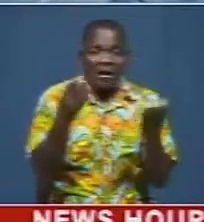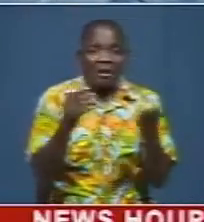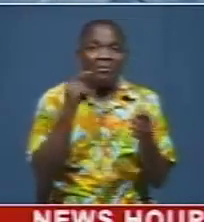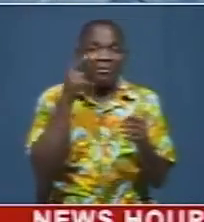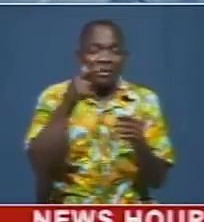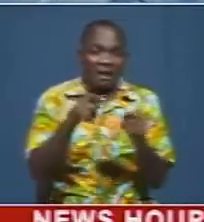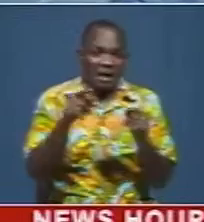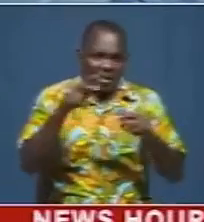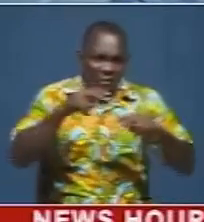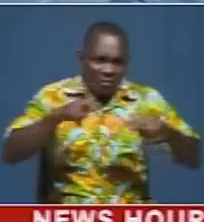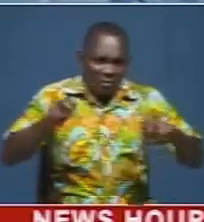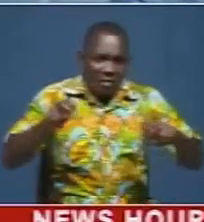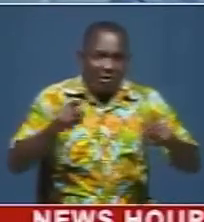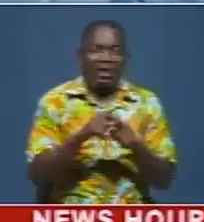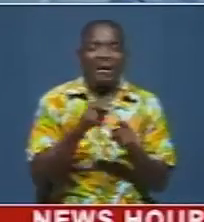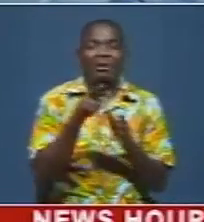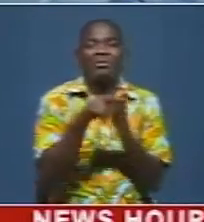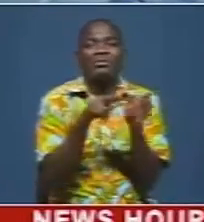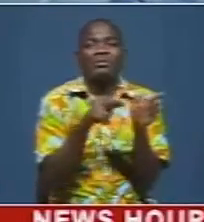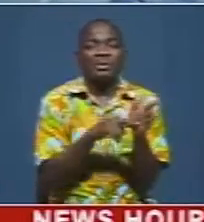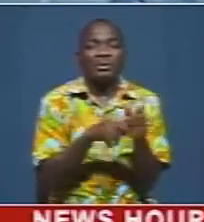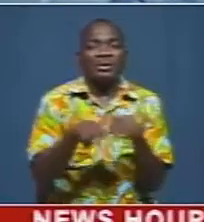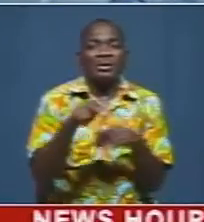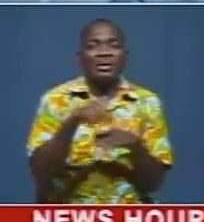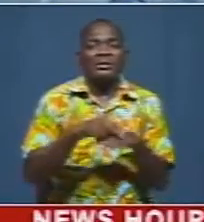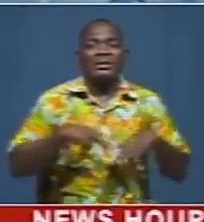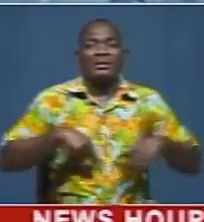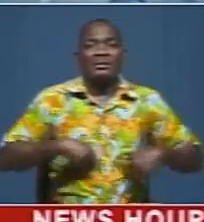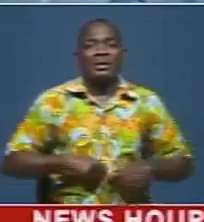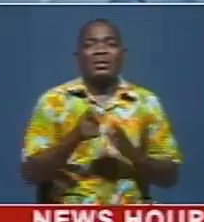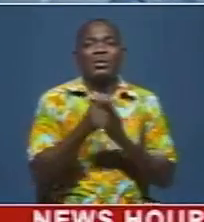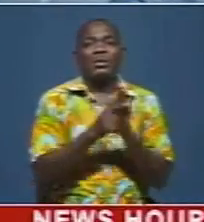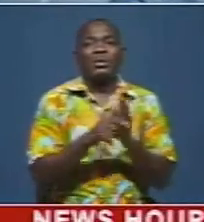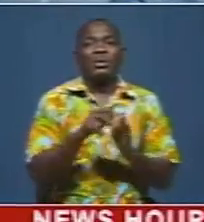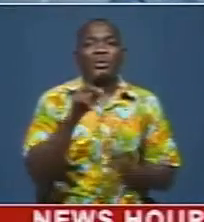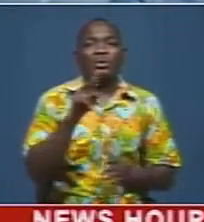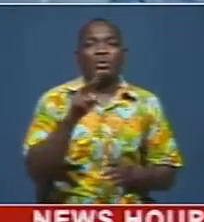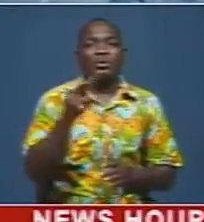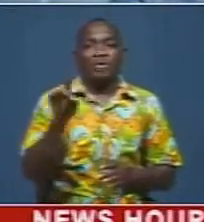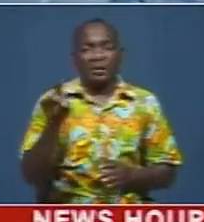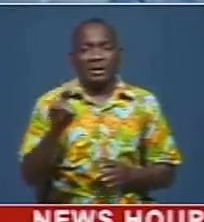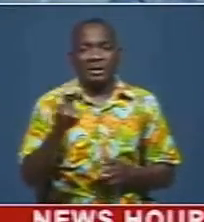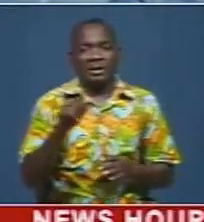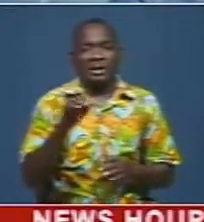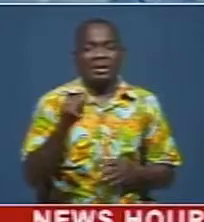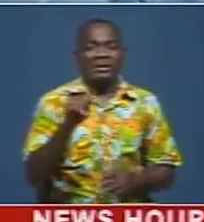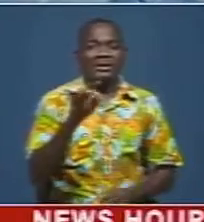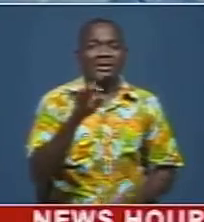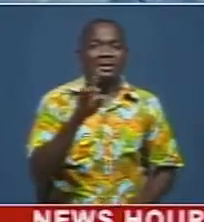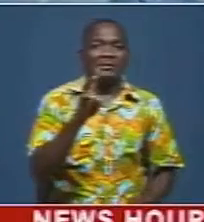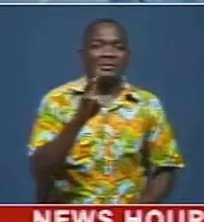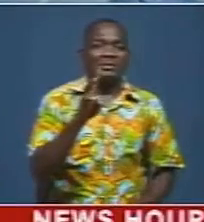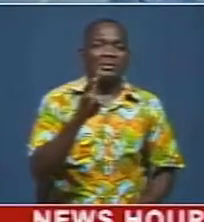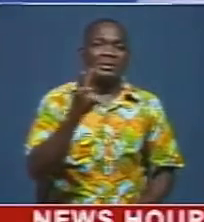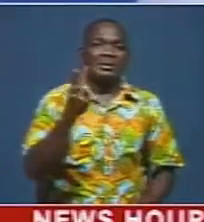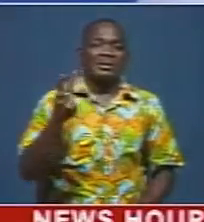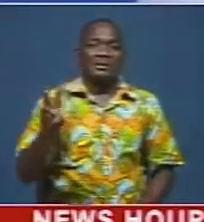an examination of a report of the National Pensions Act 2008, Act 766.